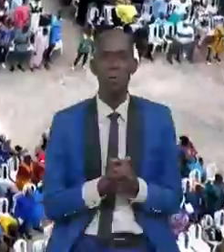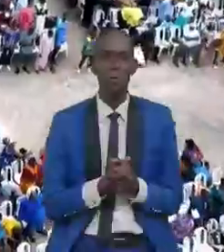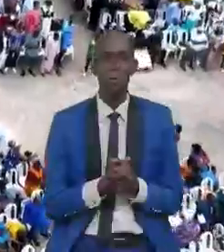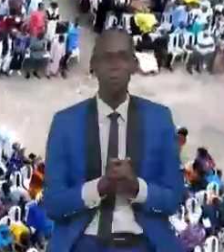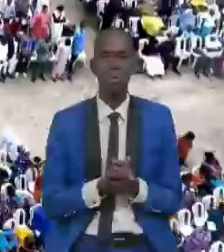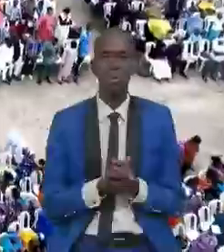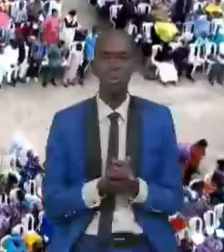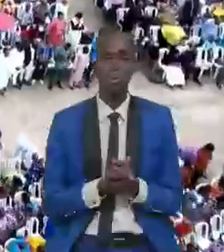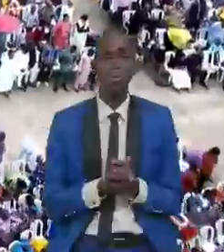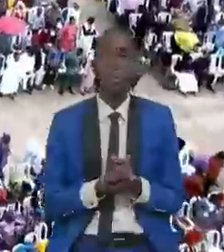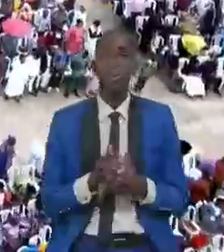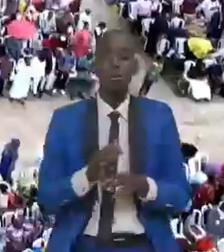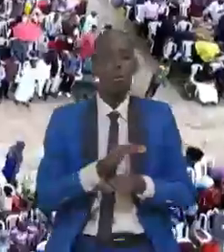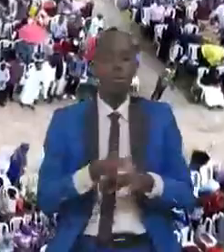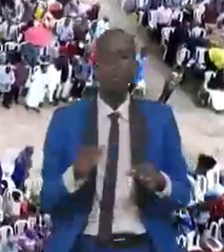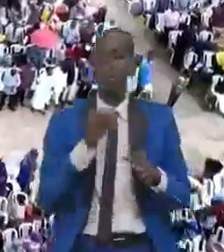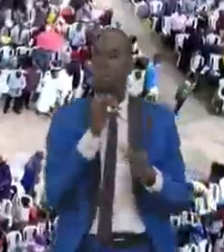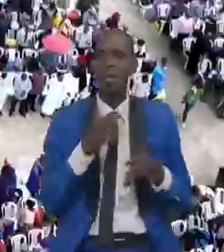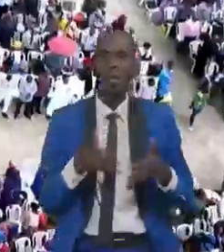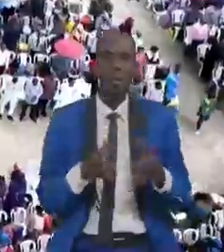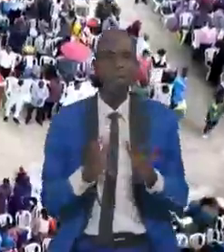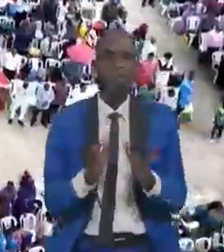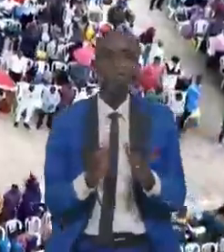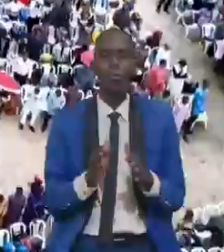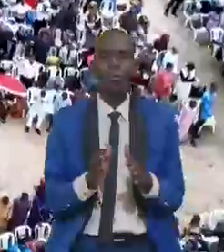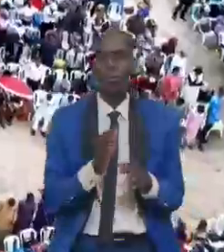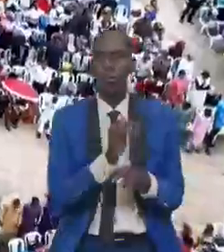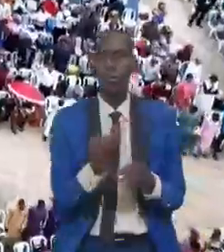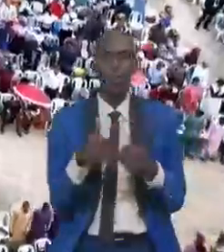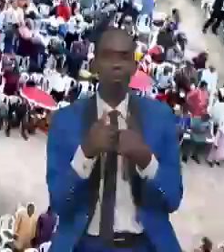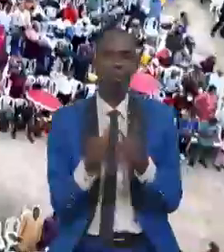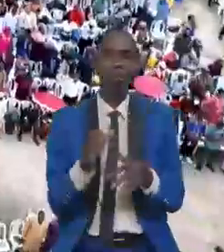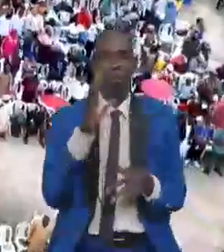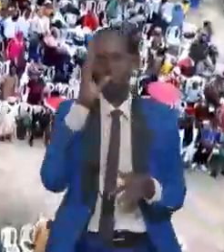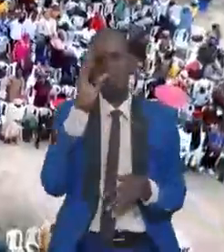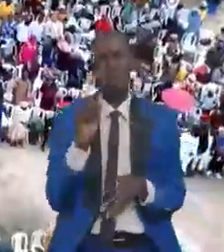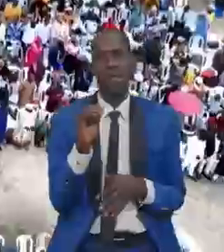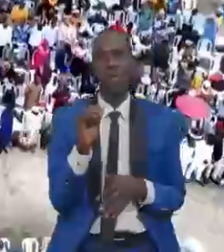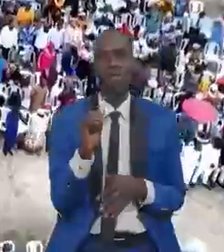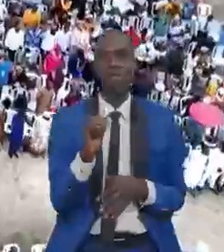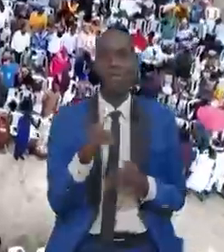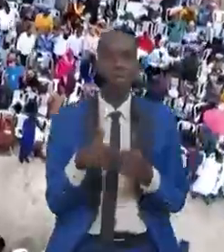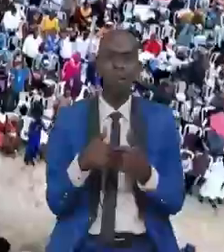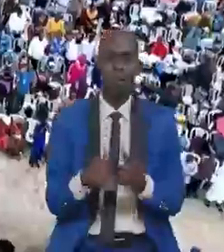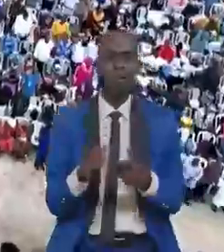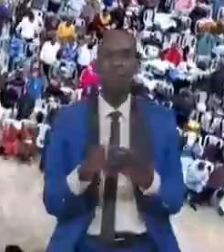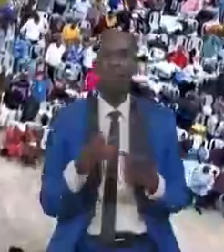Do not allow a lost man, lost to eternity,